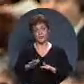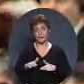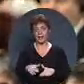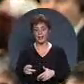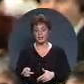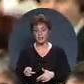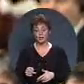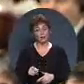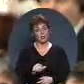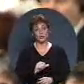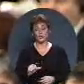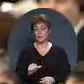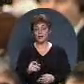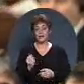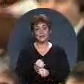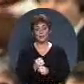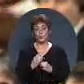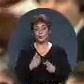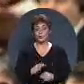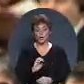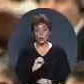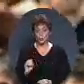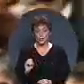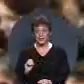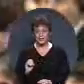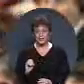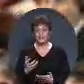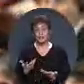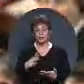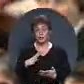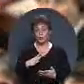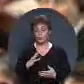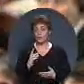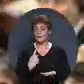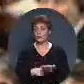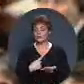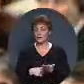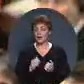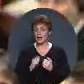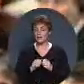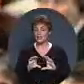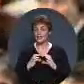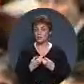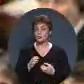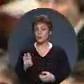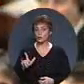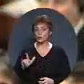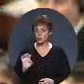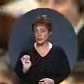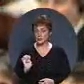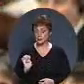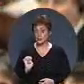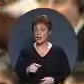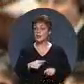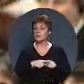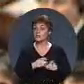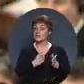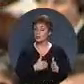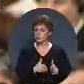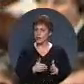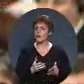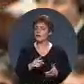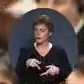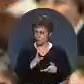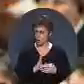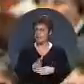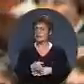since there's government money involved, Mr. Speaker, farmers should have access to information access to that corporation so that they